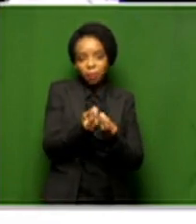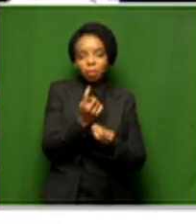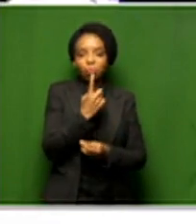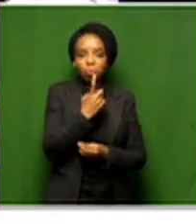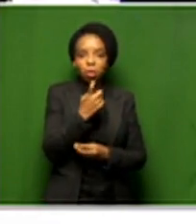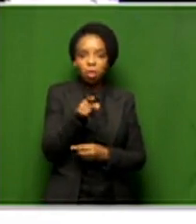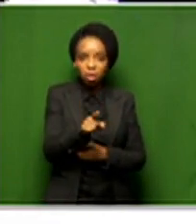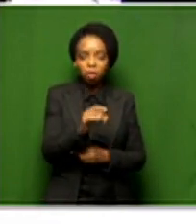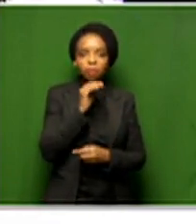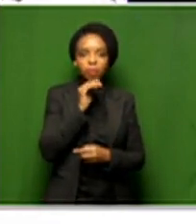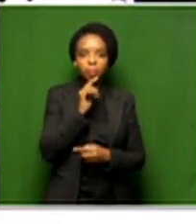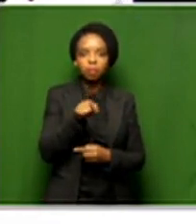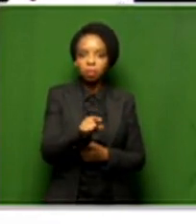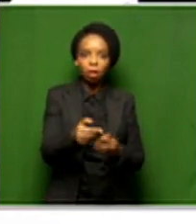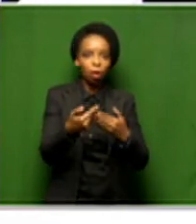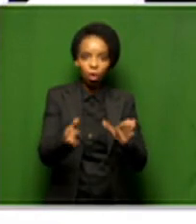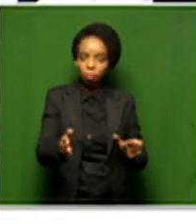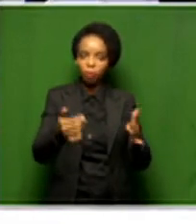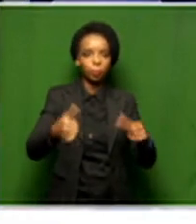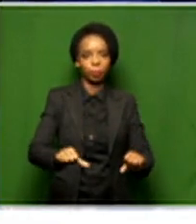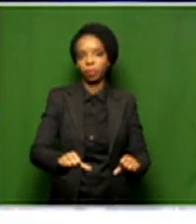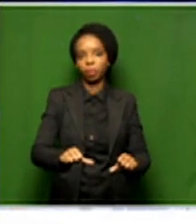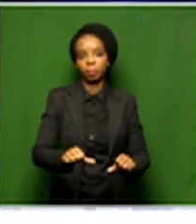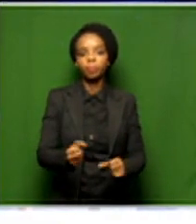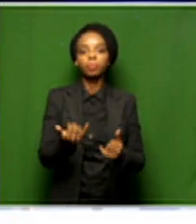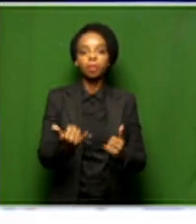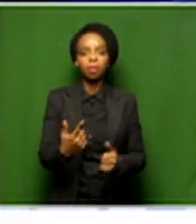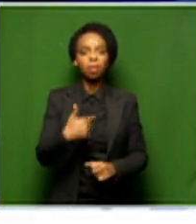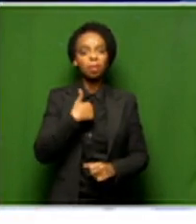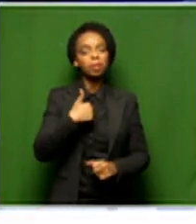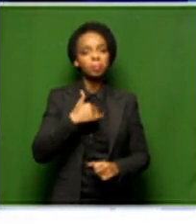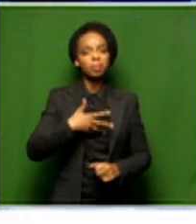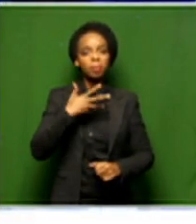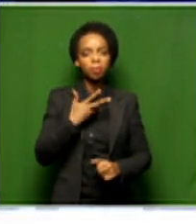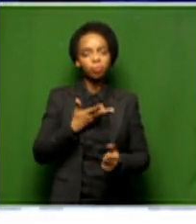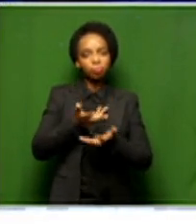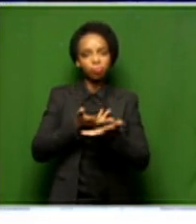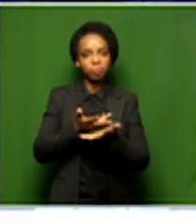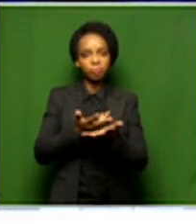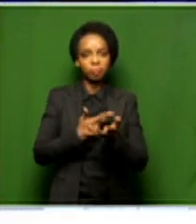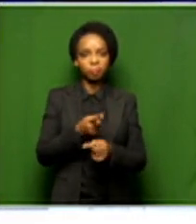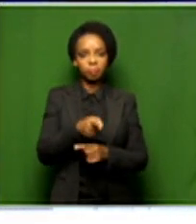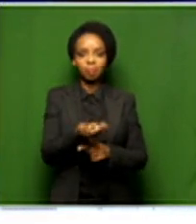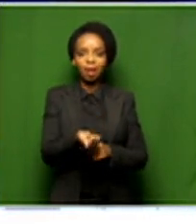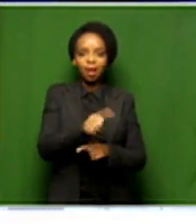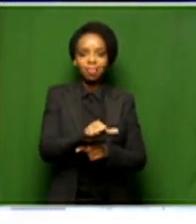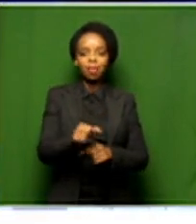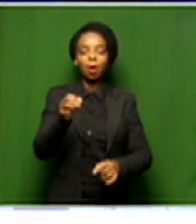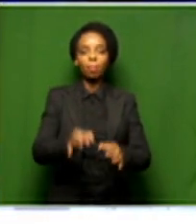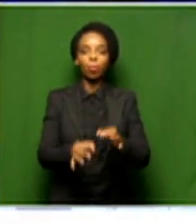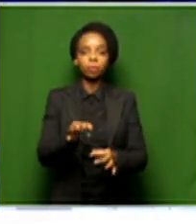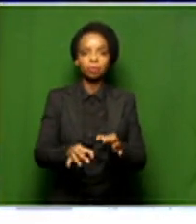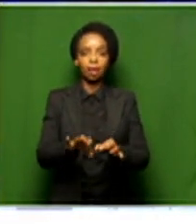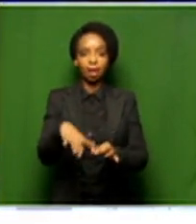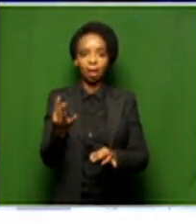those voting stations have not opened. We want to talk to that now. In studio with me, I've got another political analyst. It's great to see